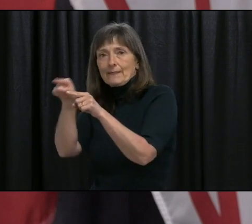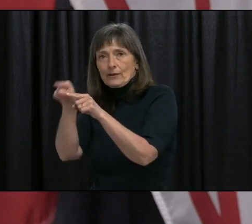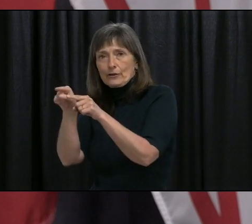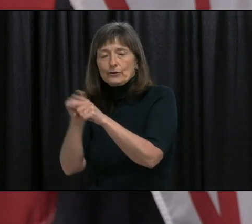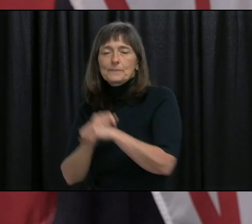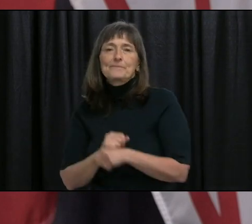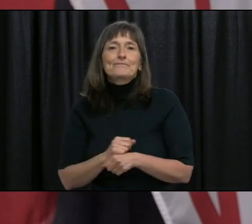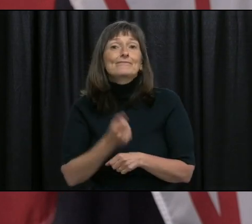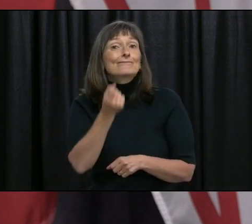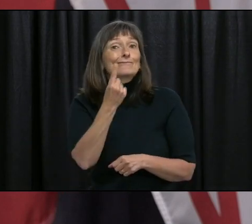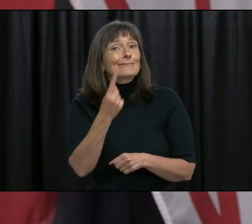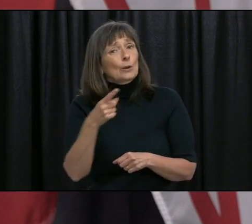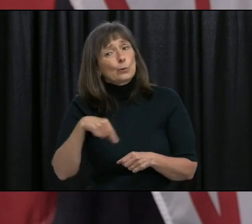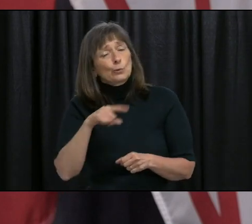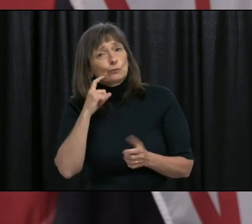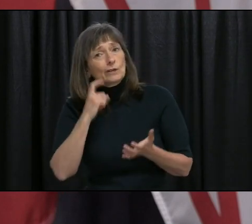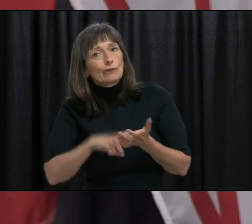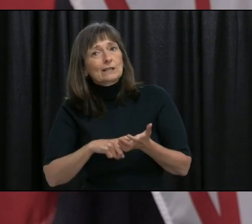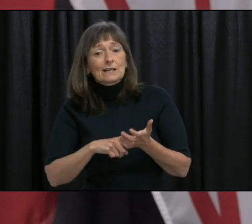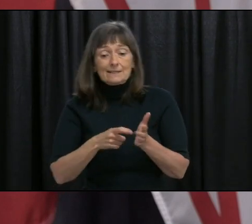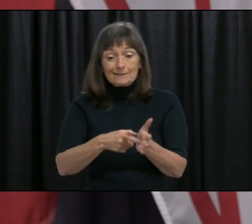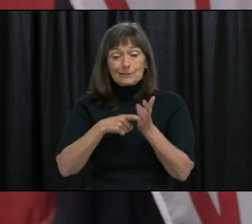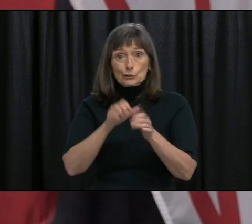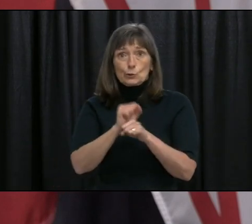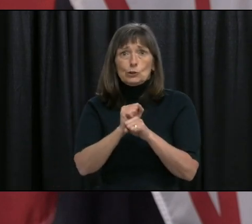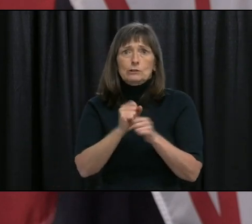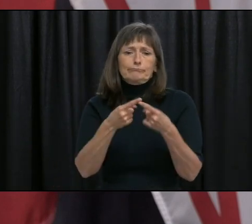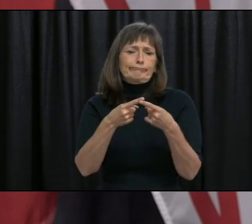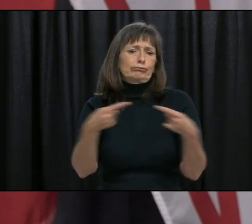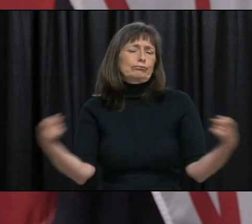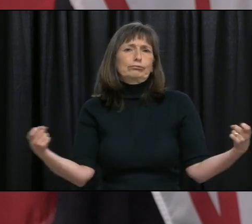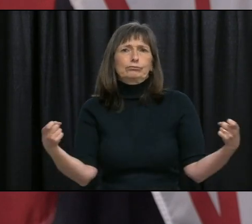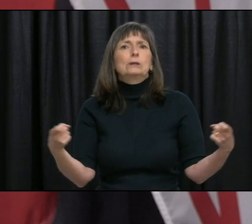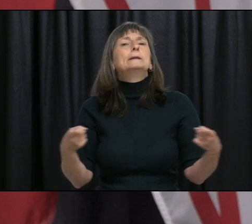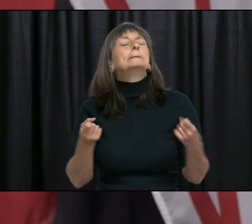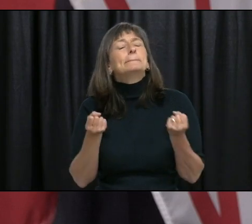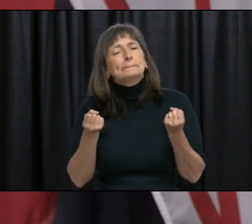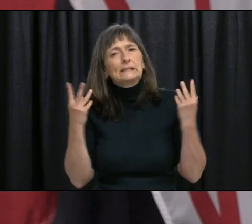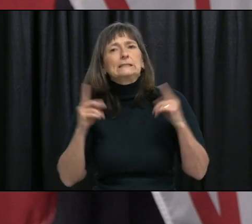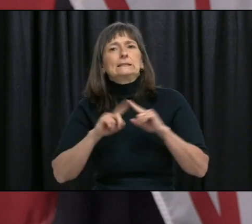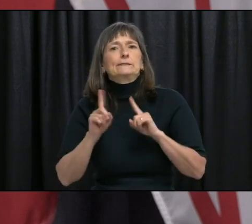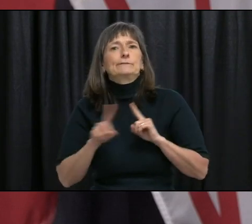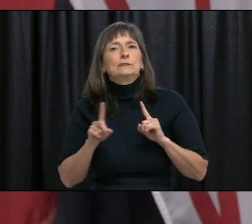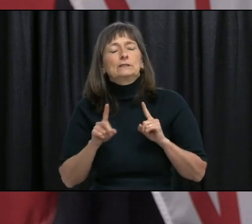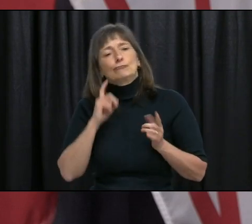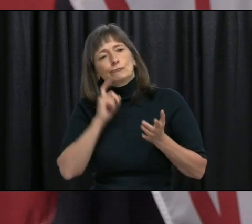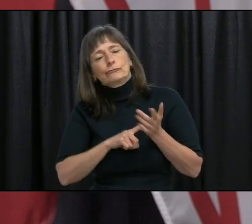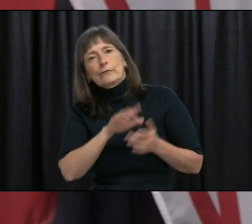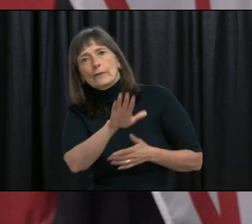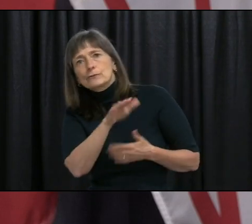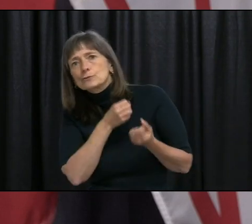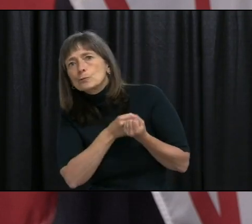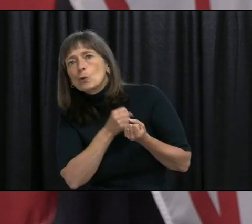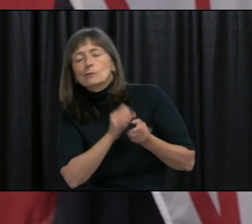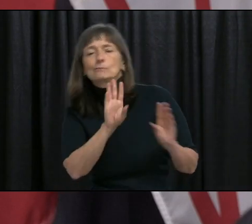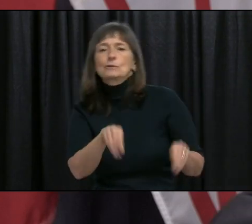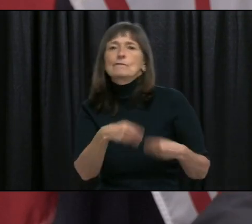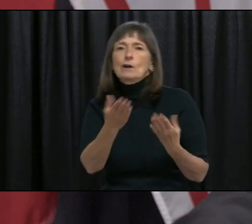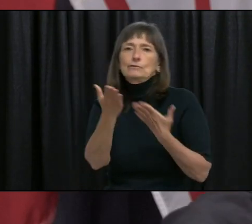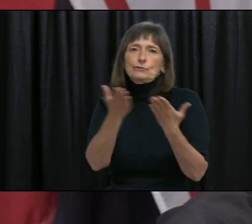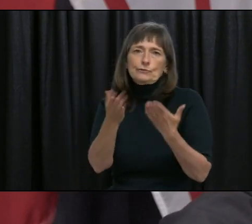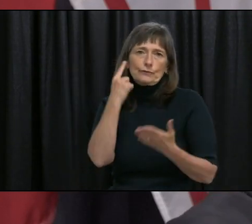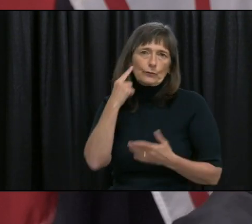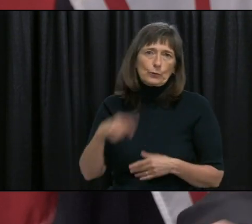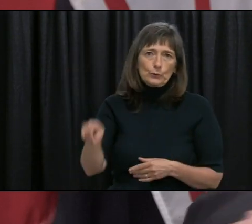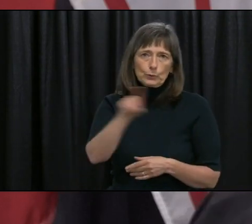a very diverse range of essential workers who went above and beyond. It recognizes their support in providing critical services during